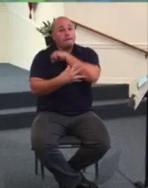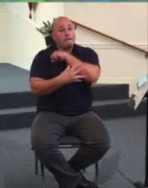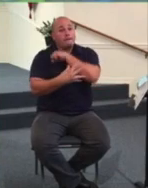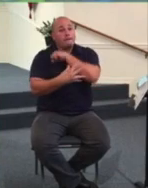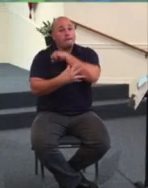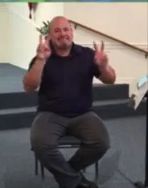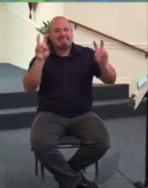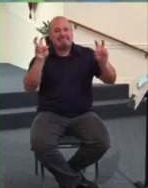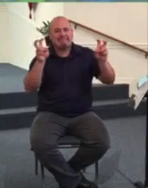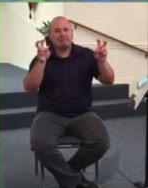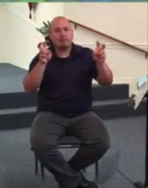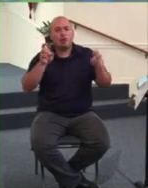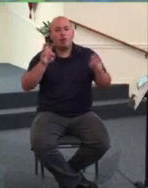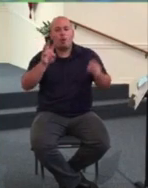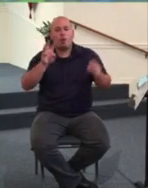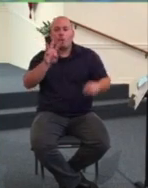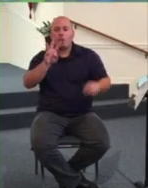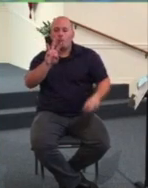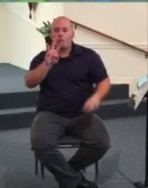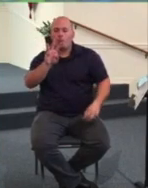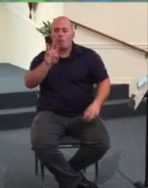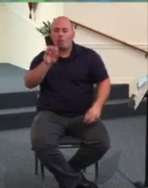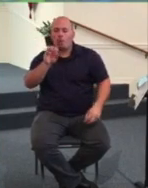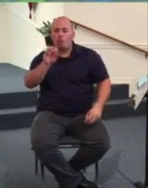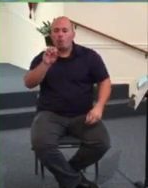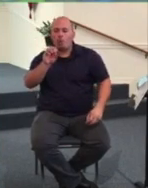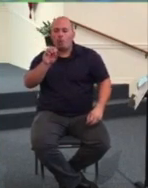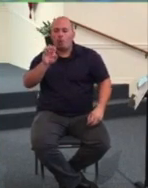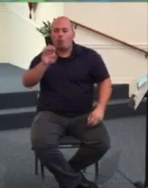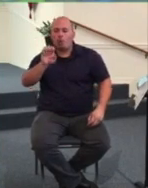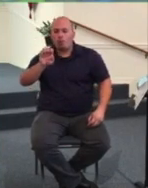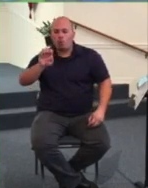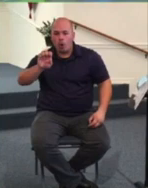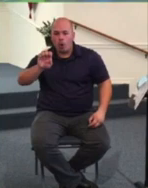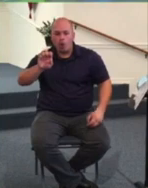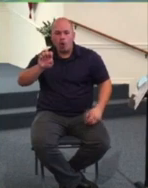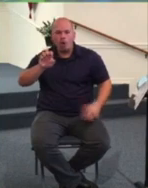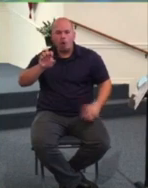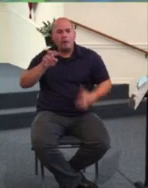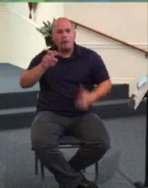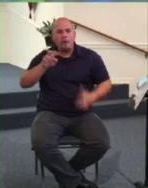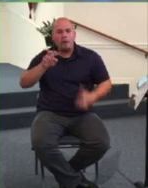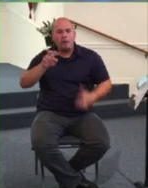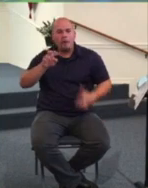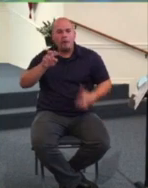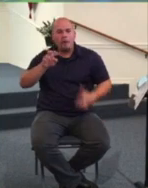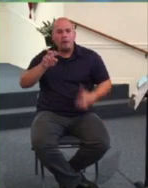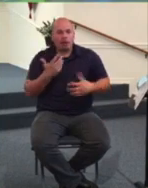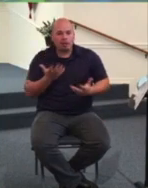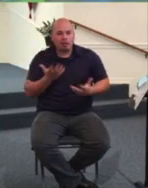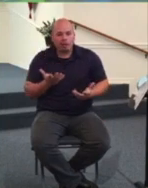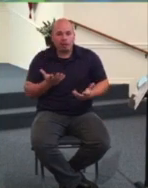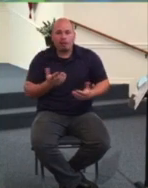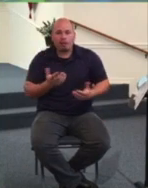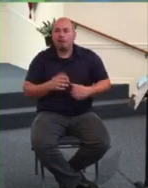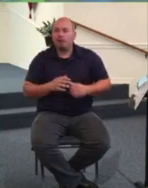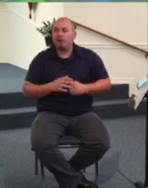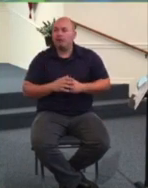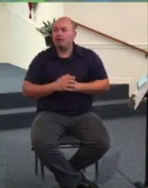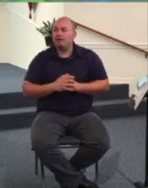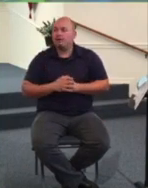trouble, distress, misfortune. And so the poor are blessed, but the rich are going to have many